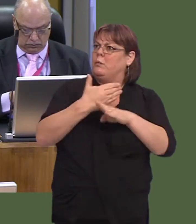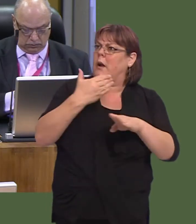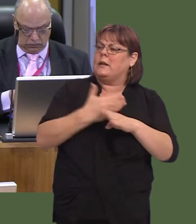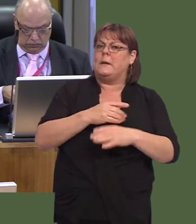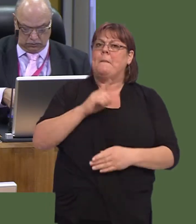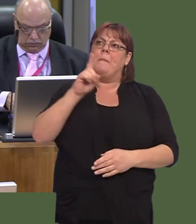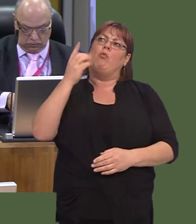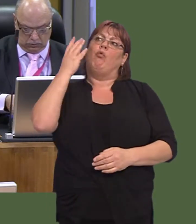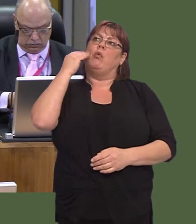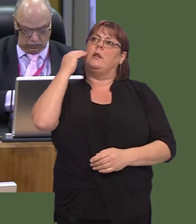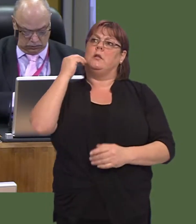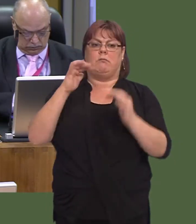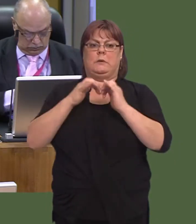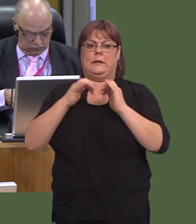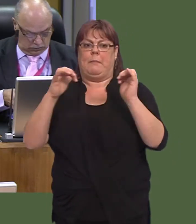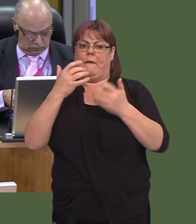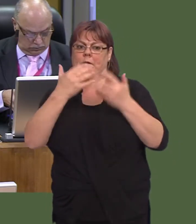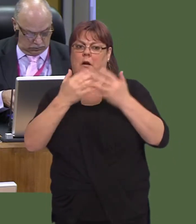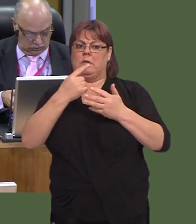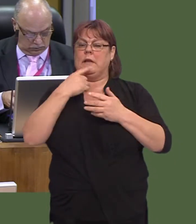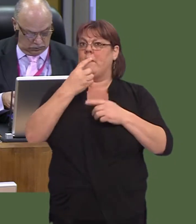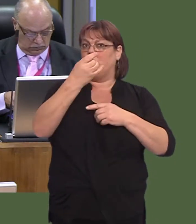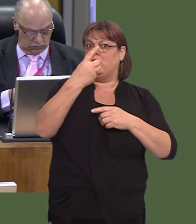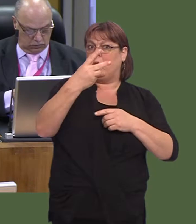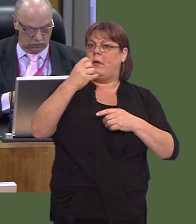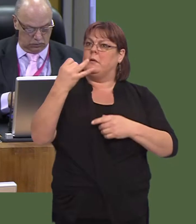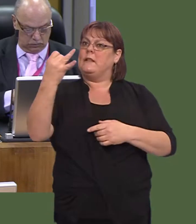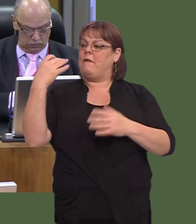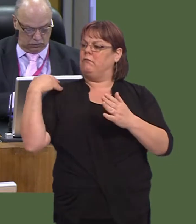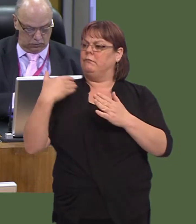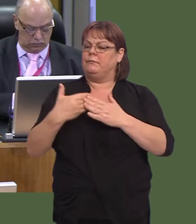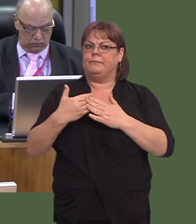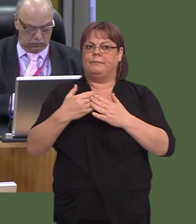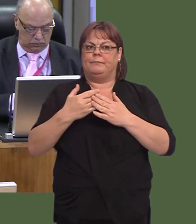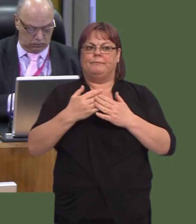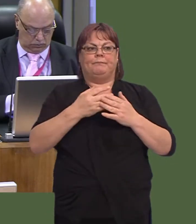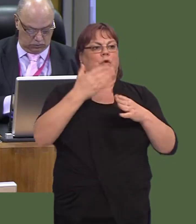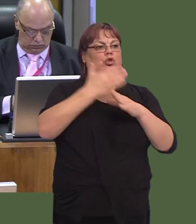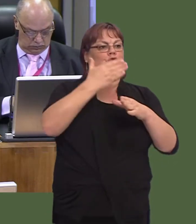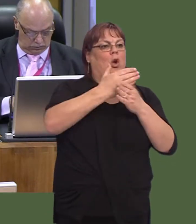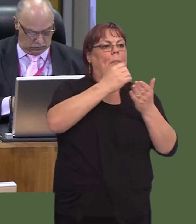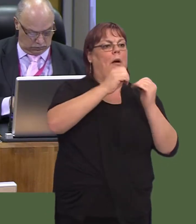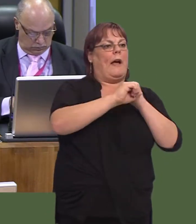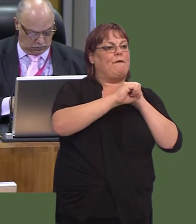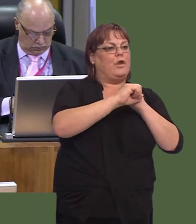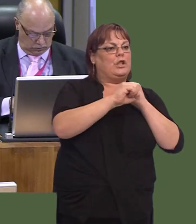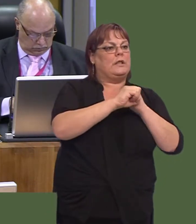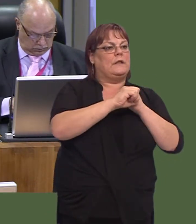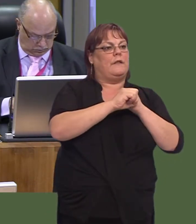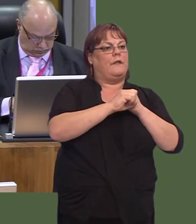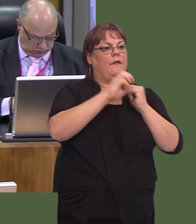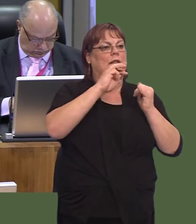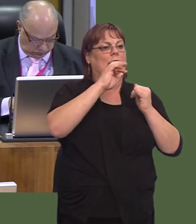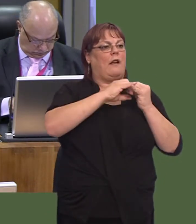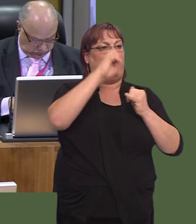recent Welsh Government figures have shown that since 2007, the number of job adverts across Wales for teachers has risen